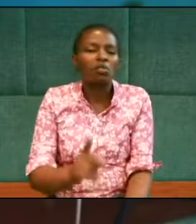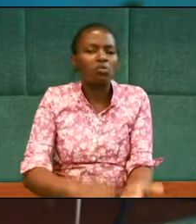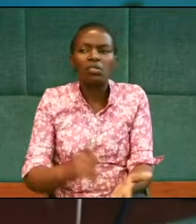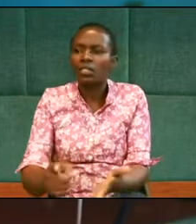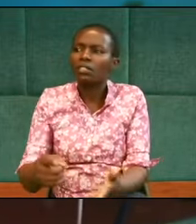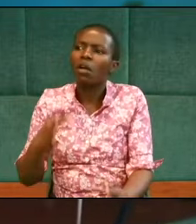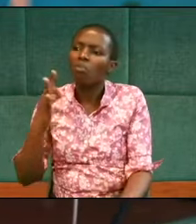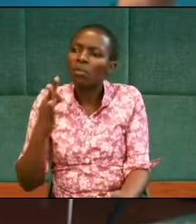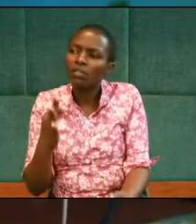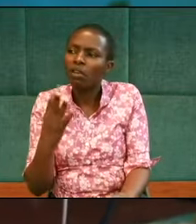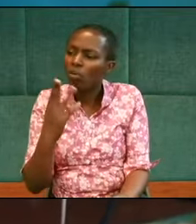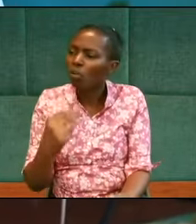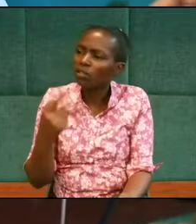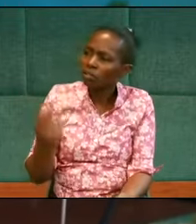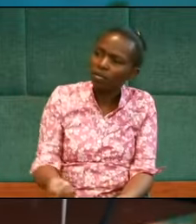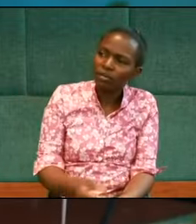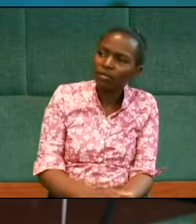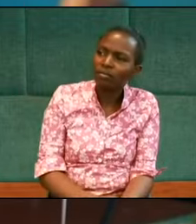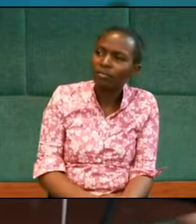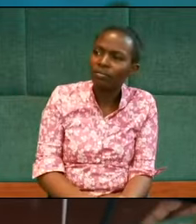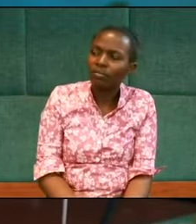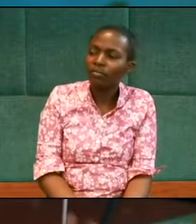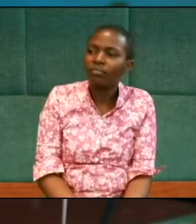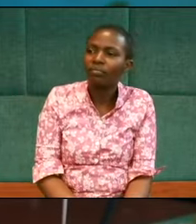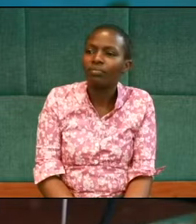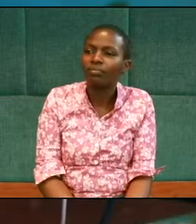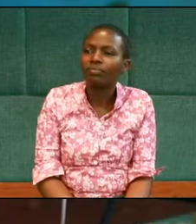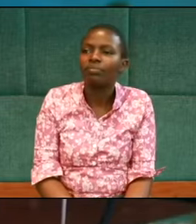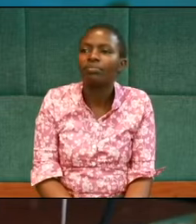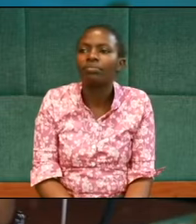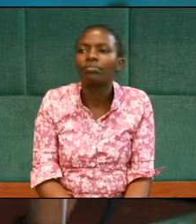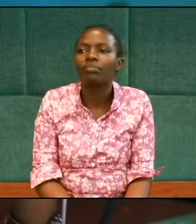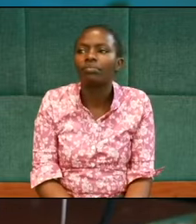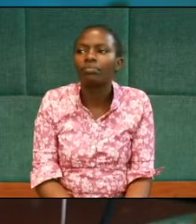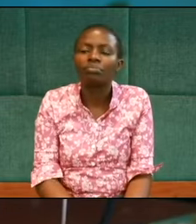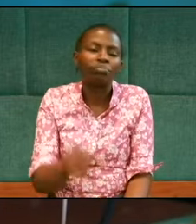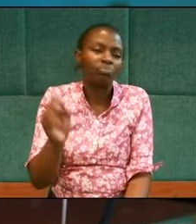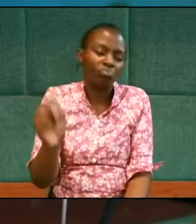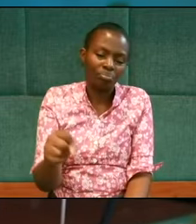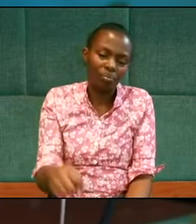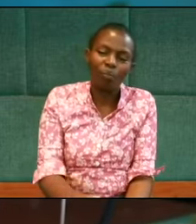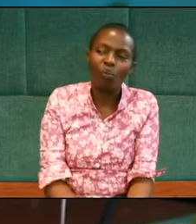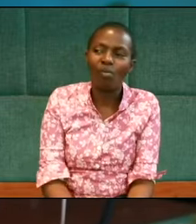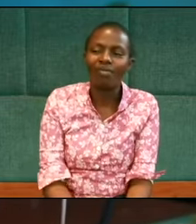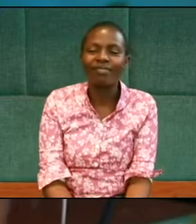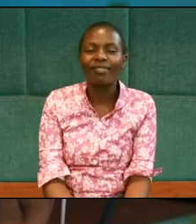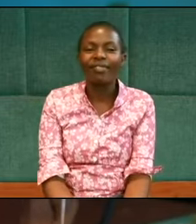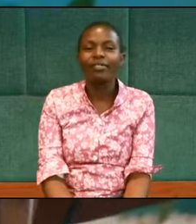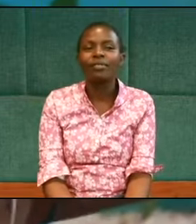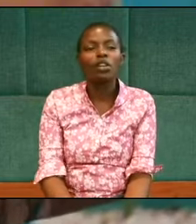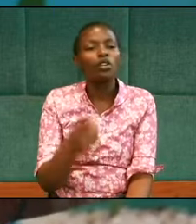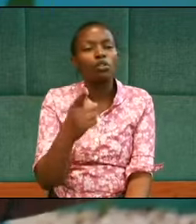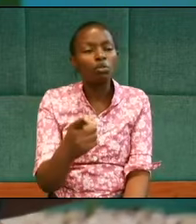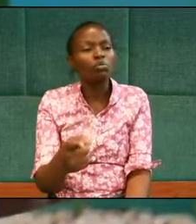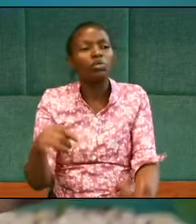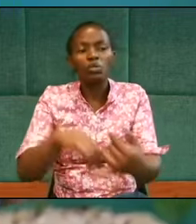today? You brought her here to come and tell our girls remain single? Yes. You who is